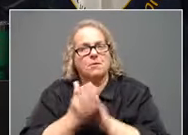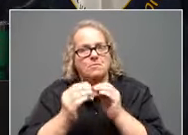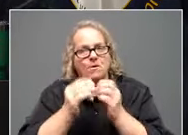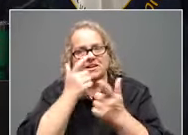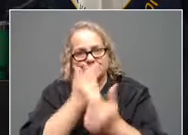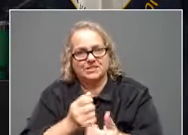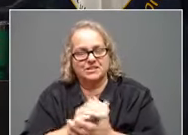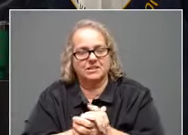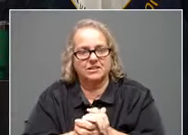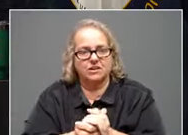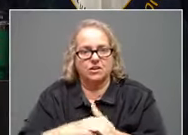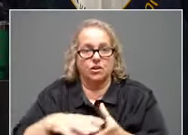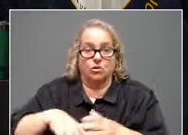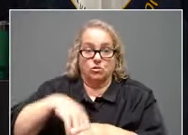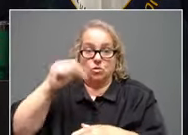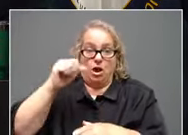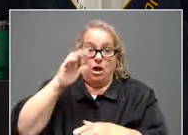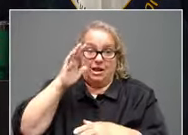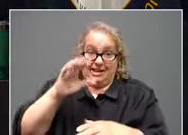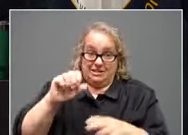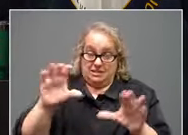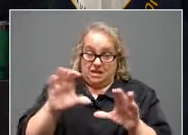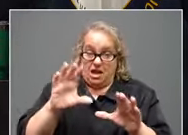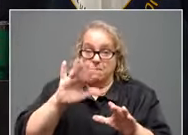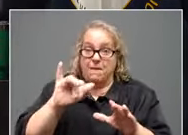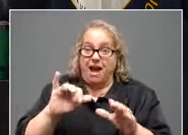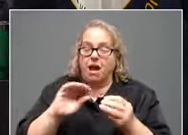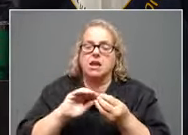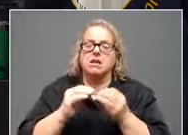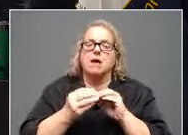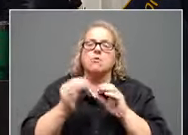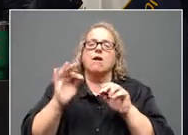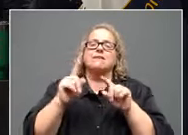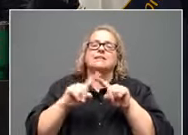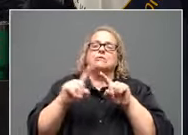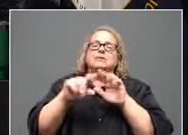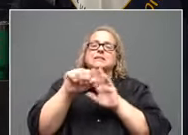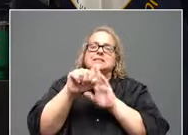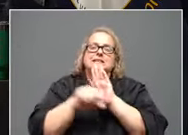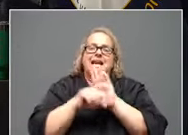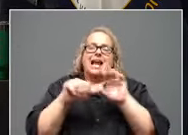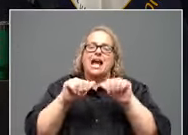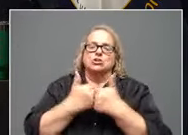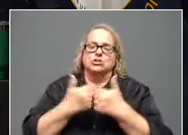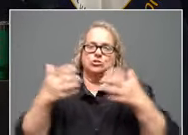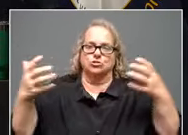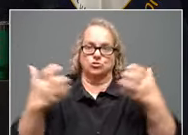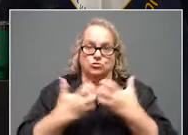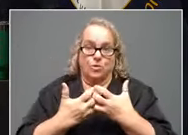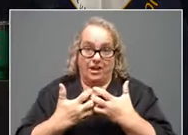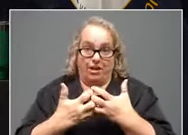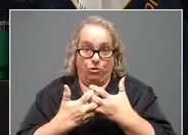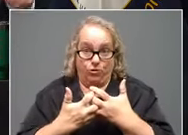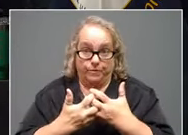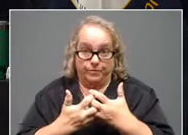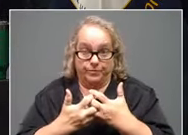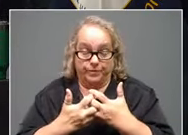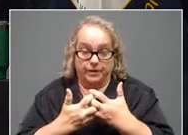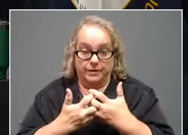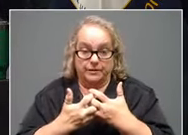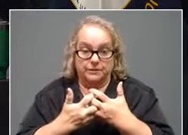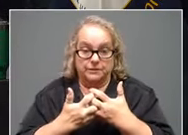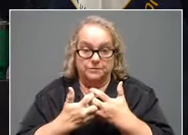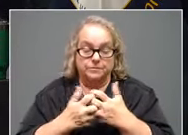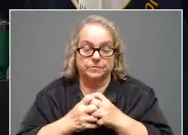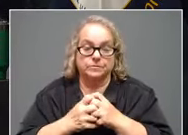is conducted by a number of different state agencies together in a